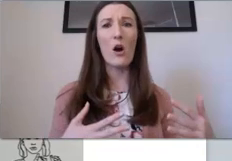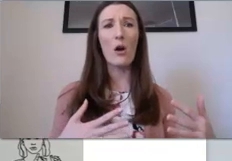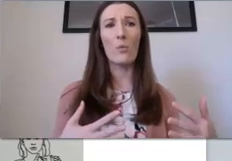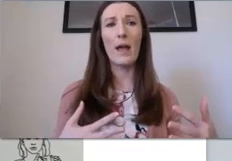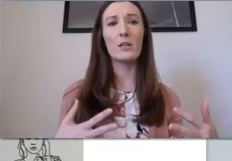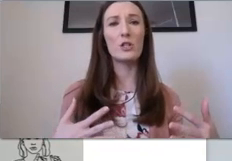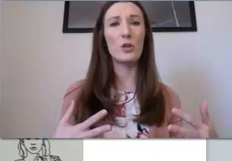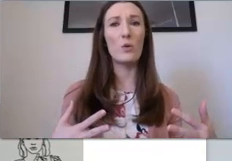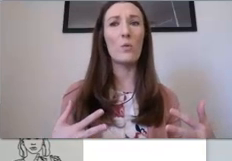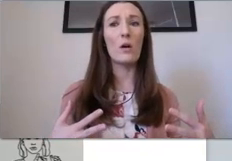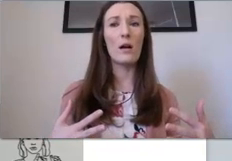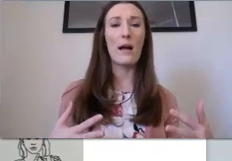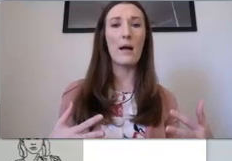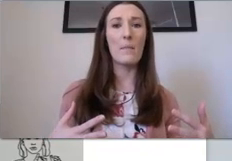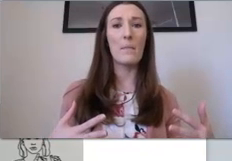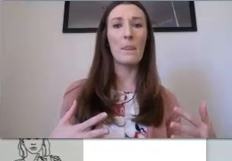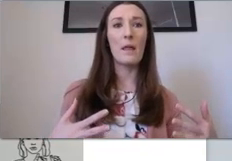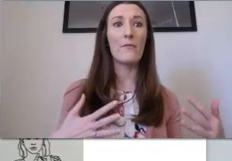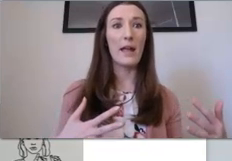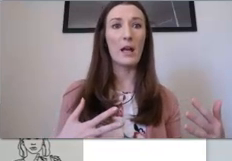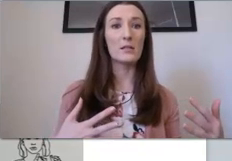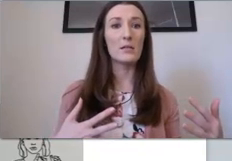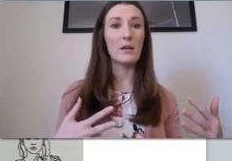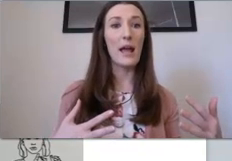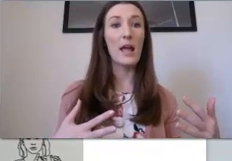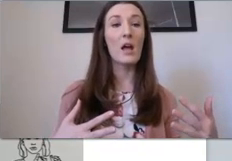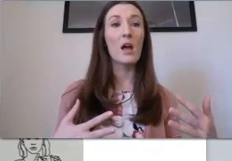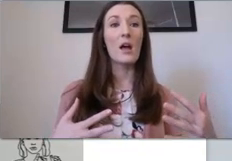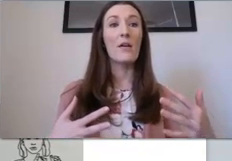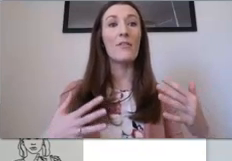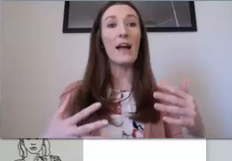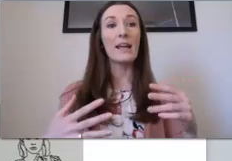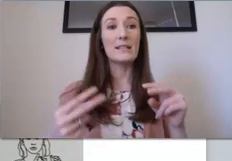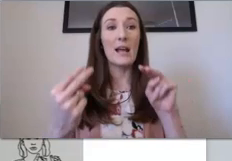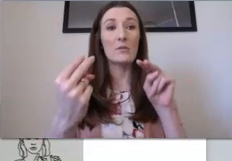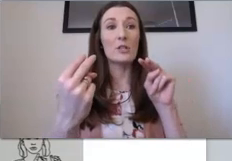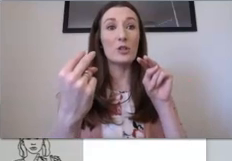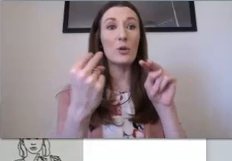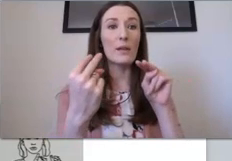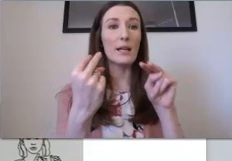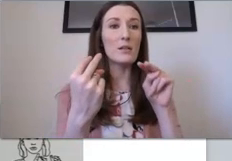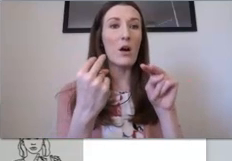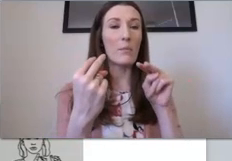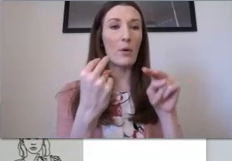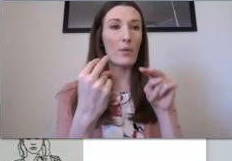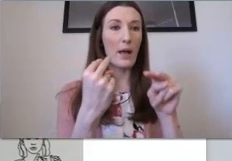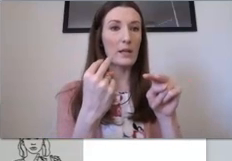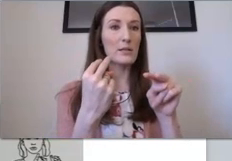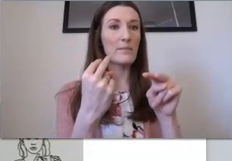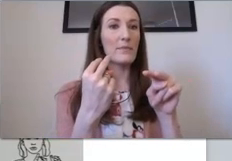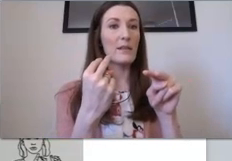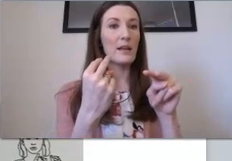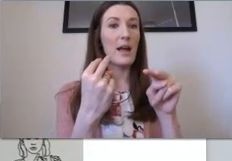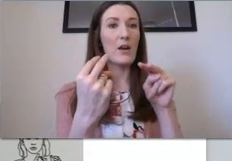on our way to Vegas, okay, that gets down to 2 lanes on both